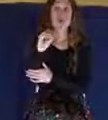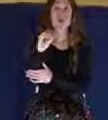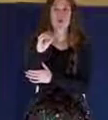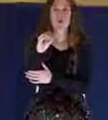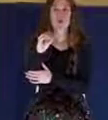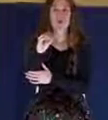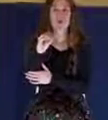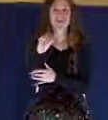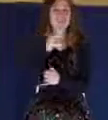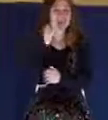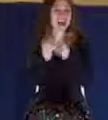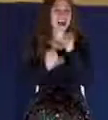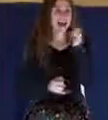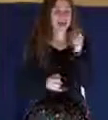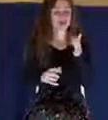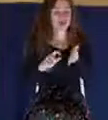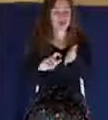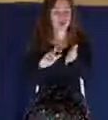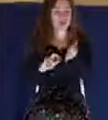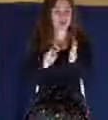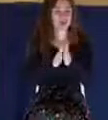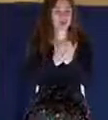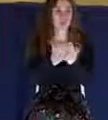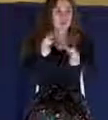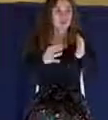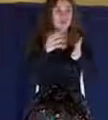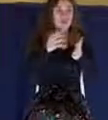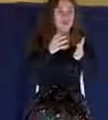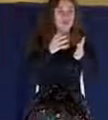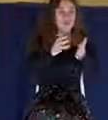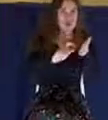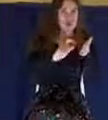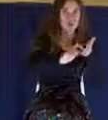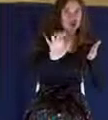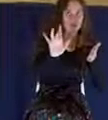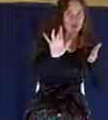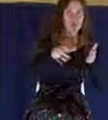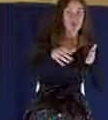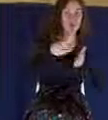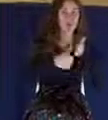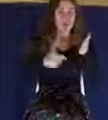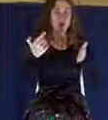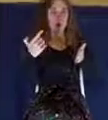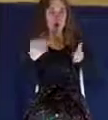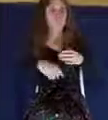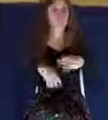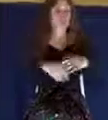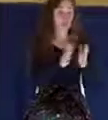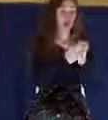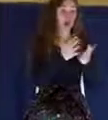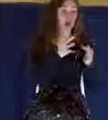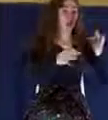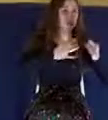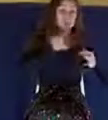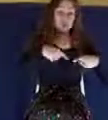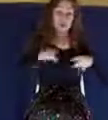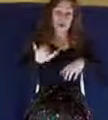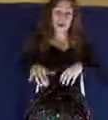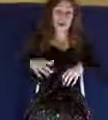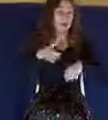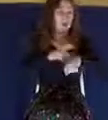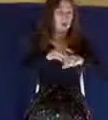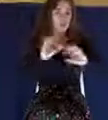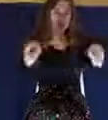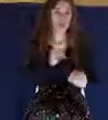in the book of Judges, verse 25 of chapter 21, where it says, in those days there was no king in Israel, and every man did that